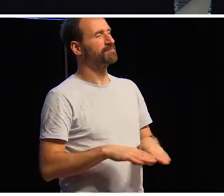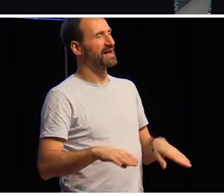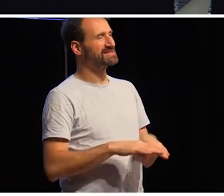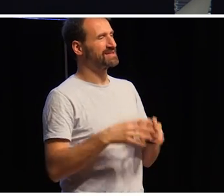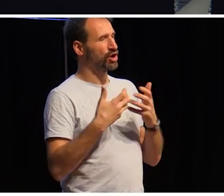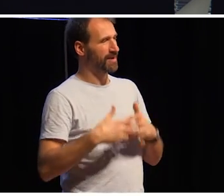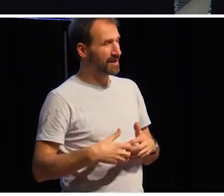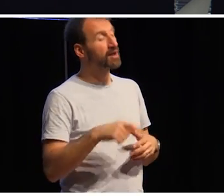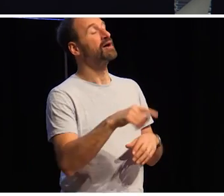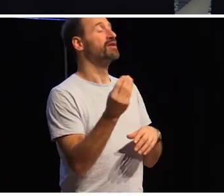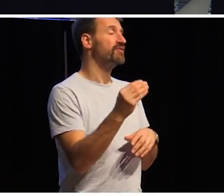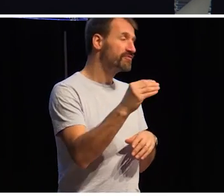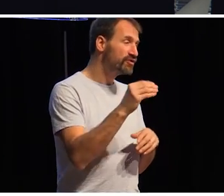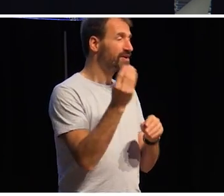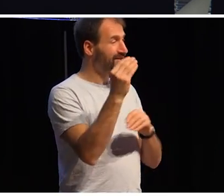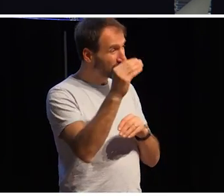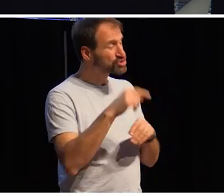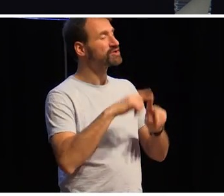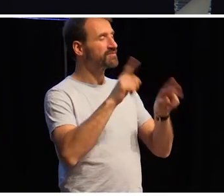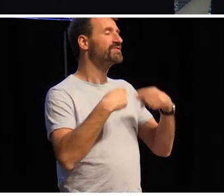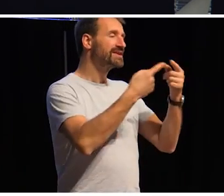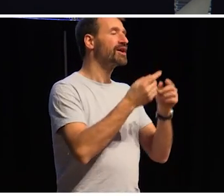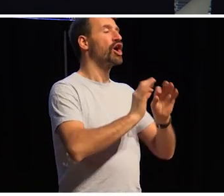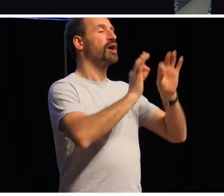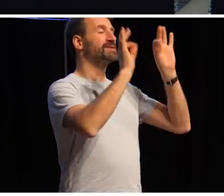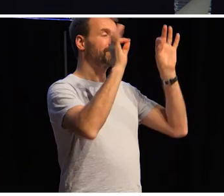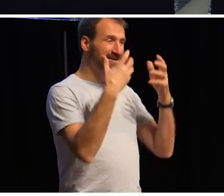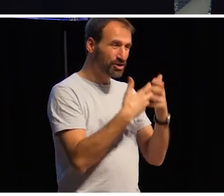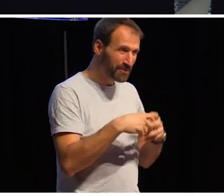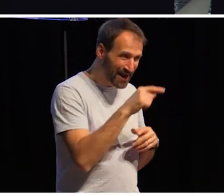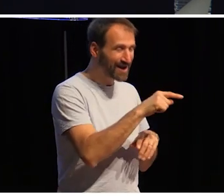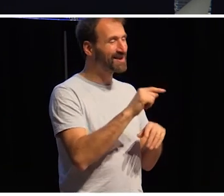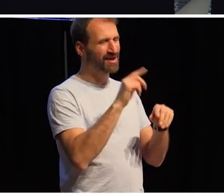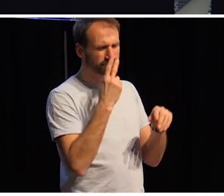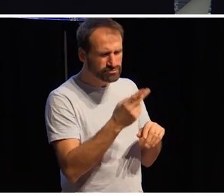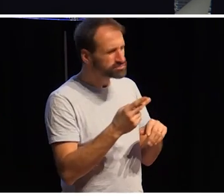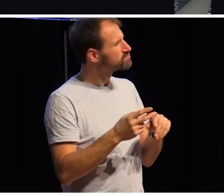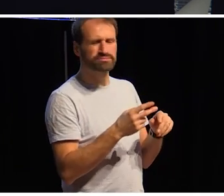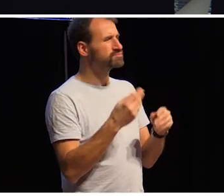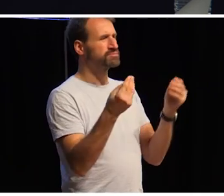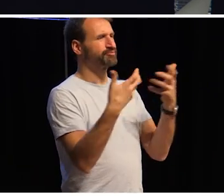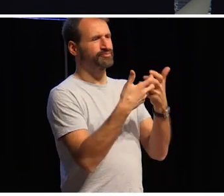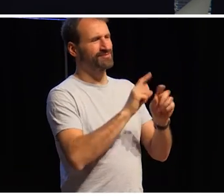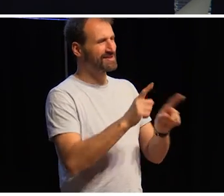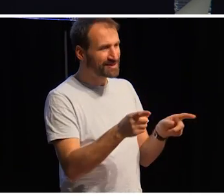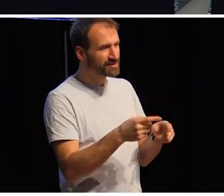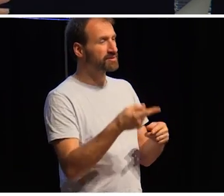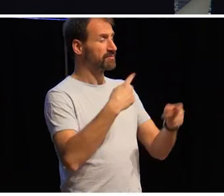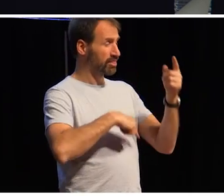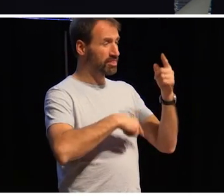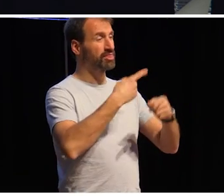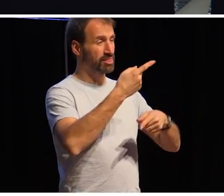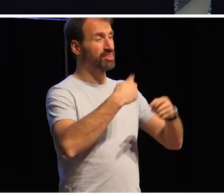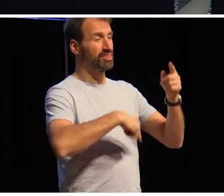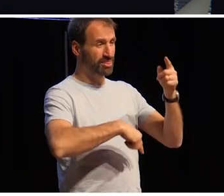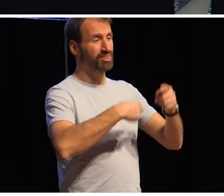that we optimize it, so we have it optimized again, eventually we deoptimize. We do this 10 times, and eventually the compiler decides,